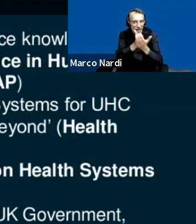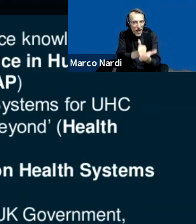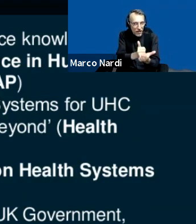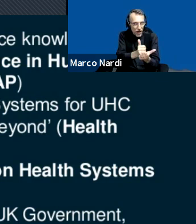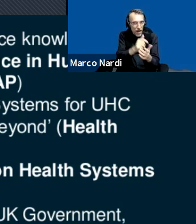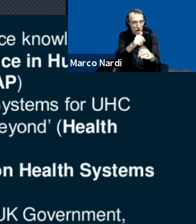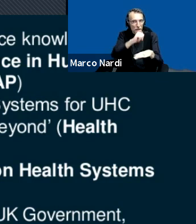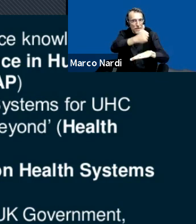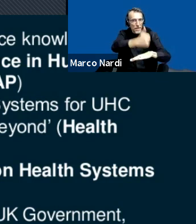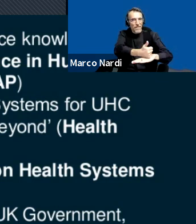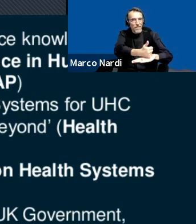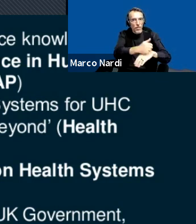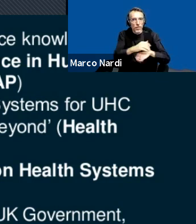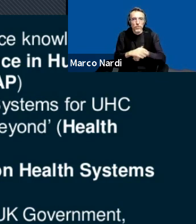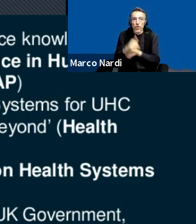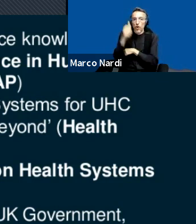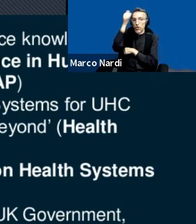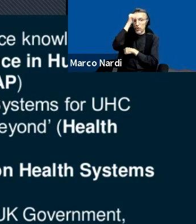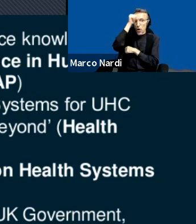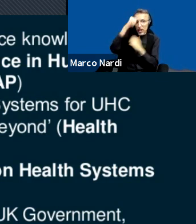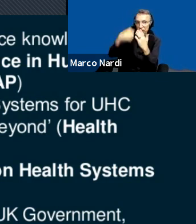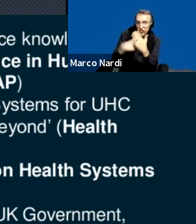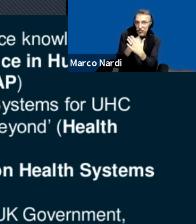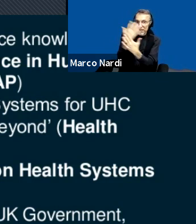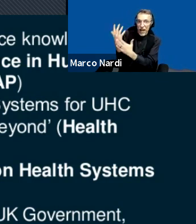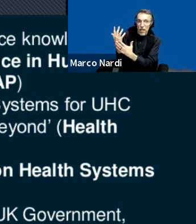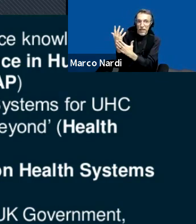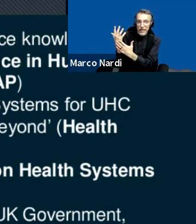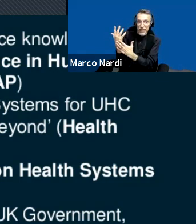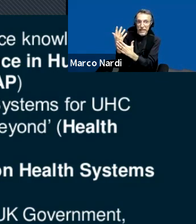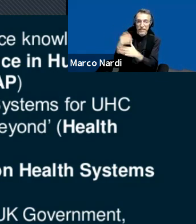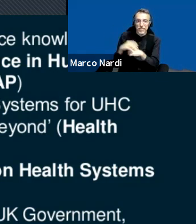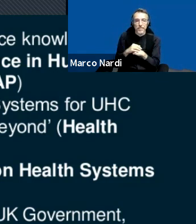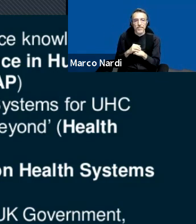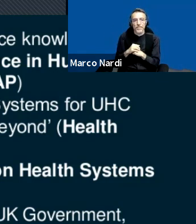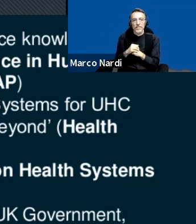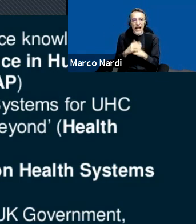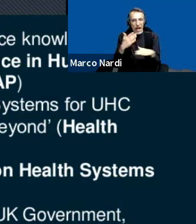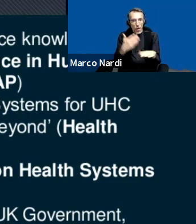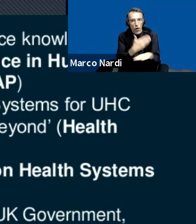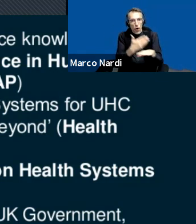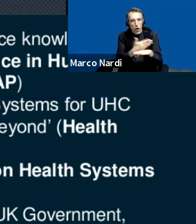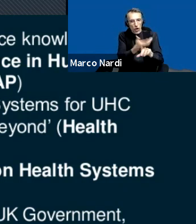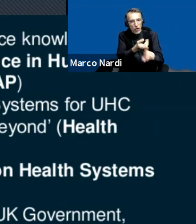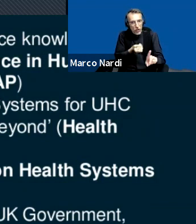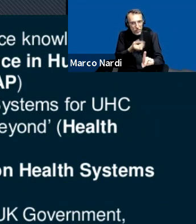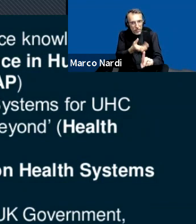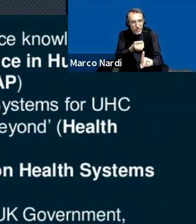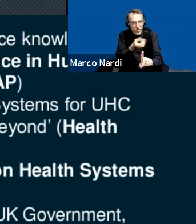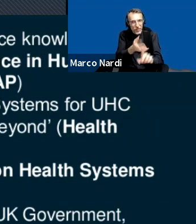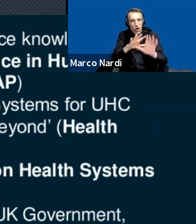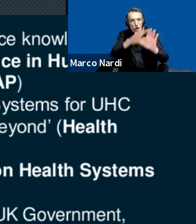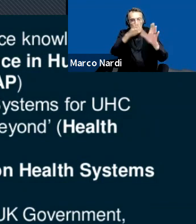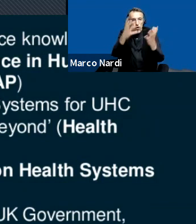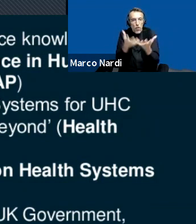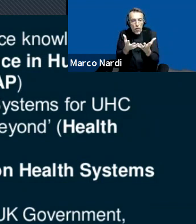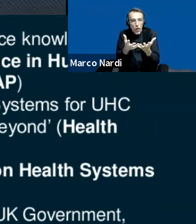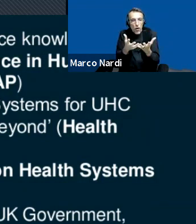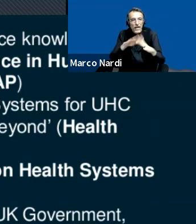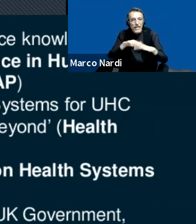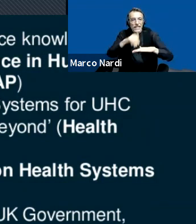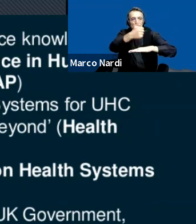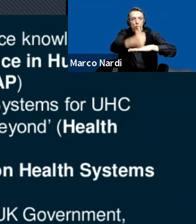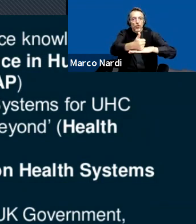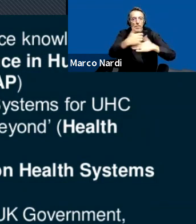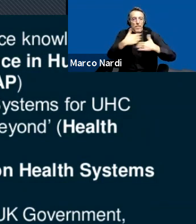Knowledge for Development platform is doing through its help desk, and the work we're doing to feed into the Global Symposium on Health Systems